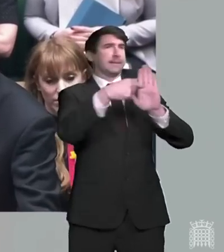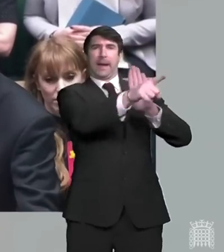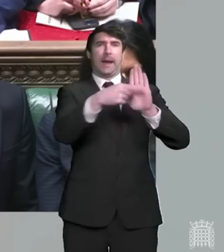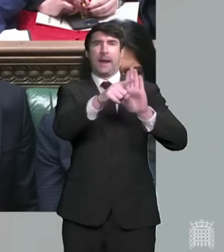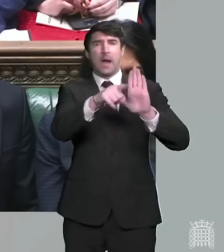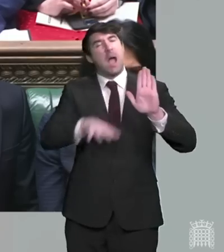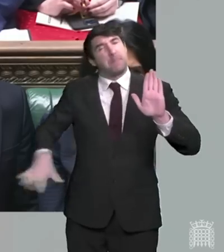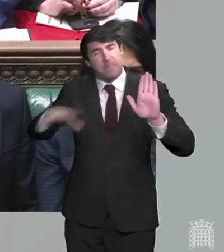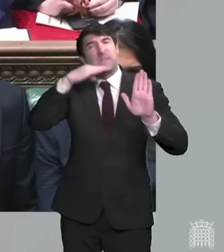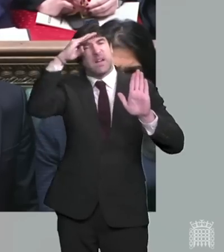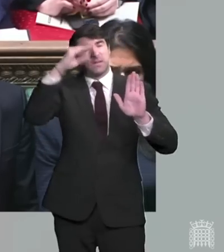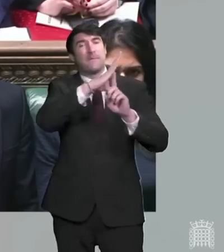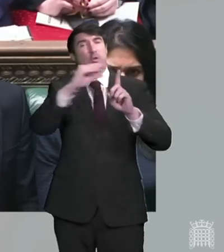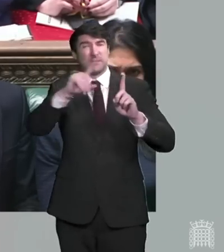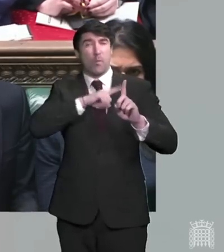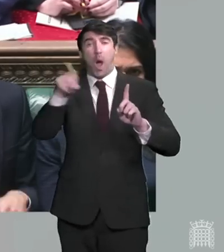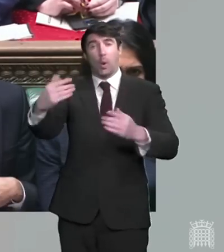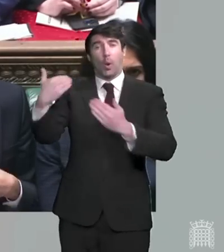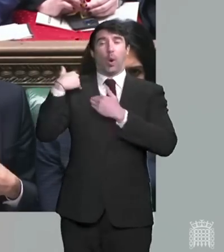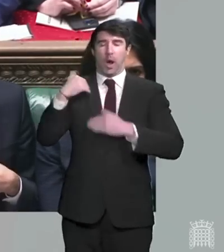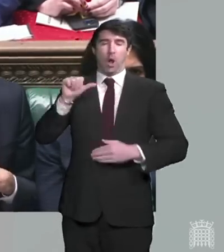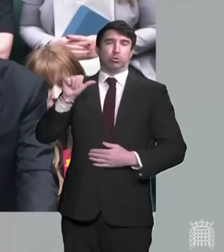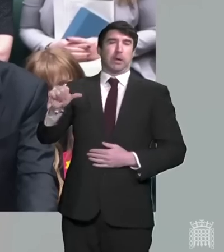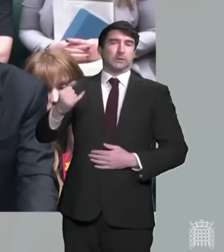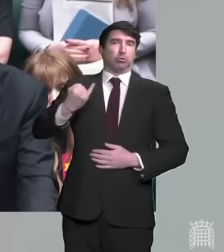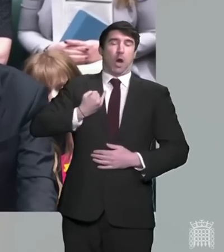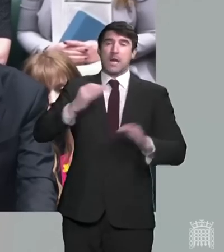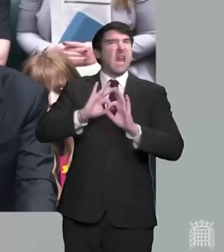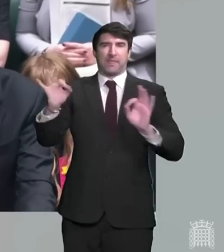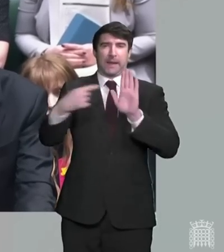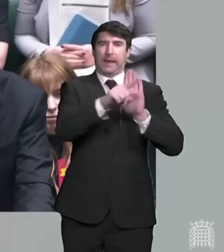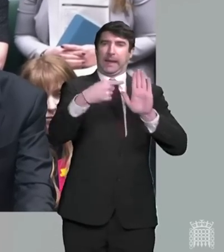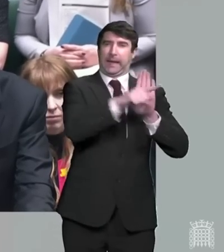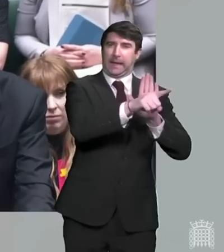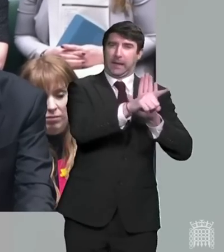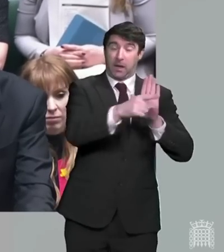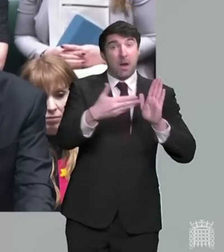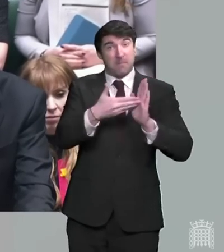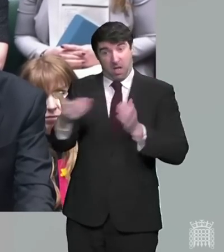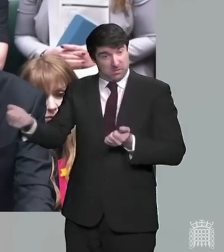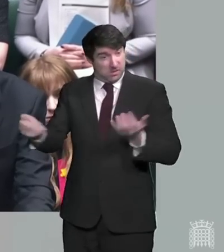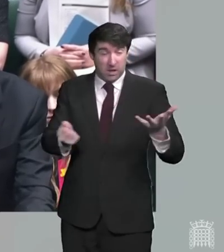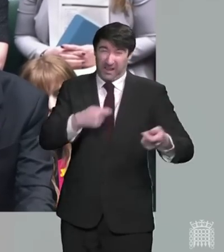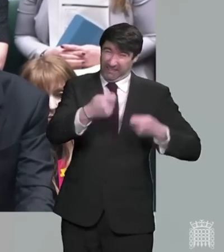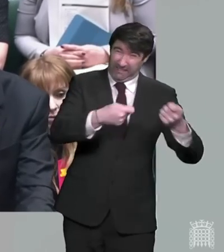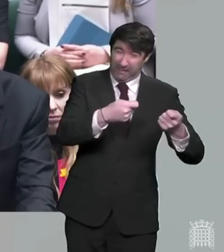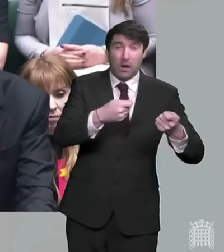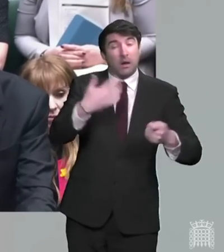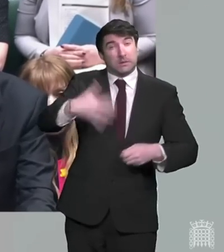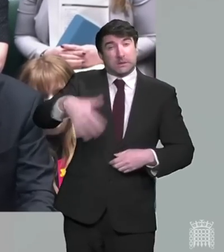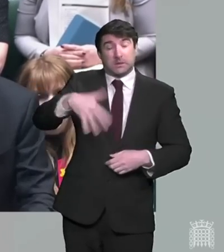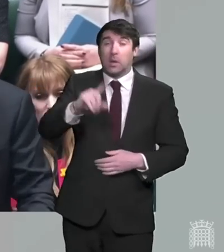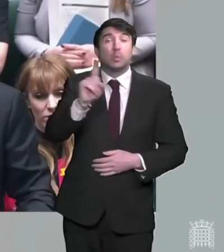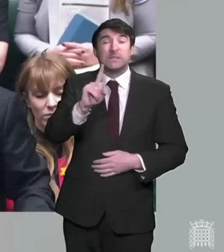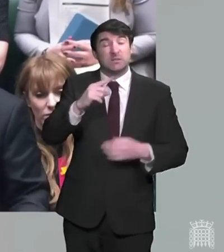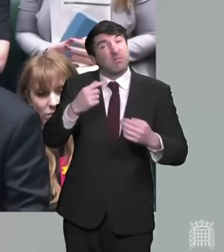his government. And it's not just bills or housing. Families are paying over £1,000 a month just to send their child to